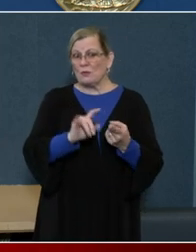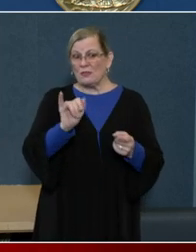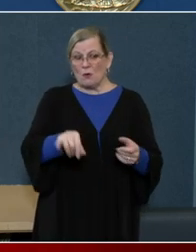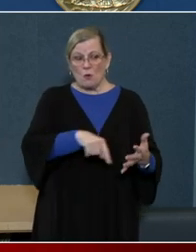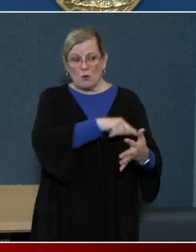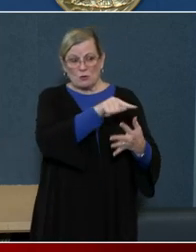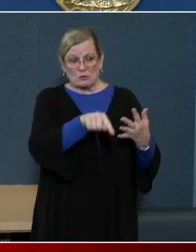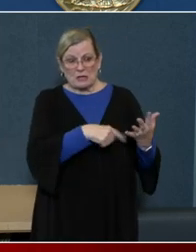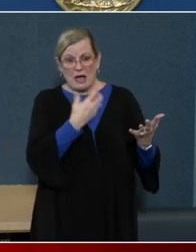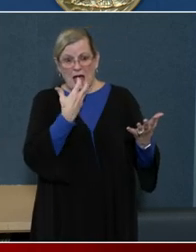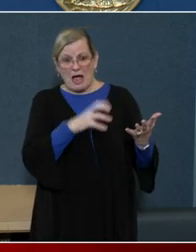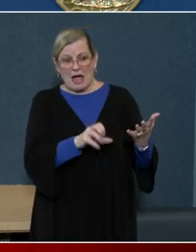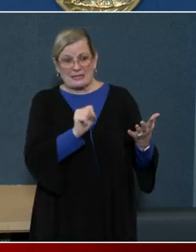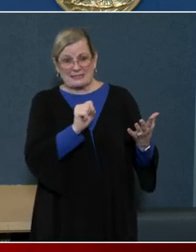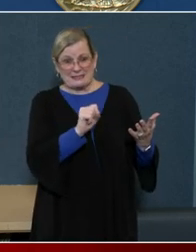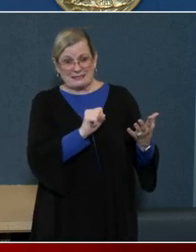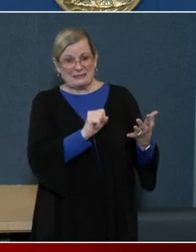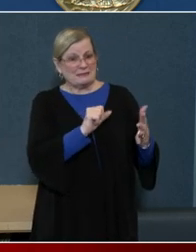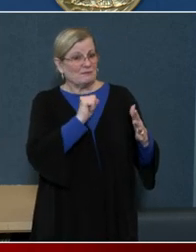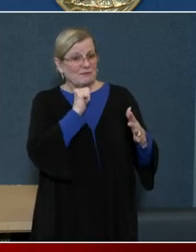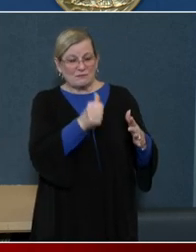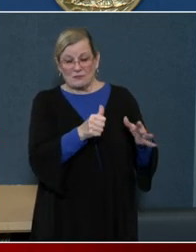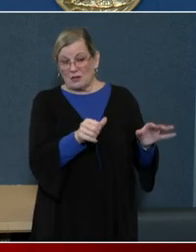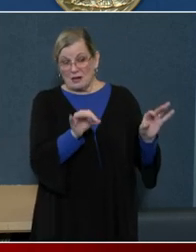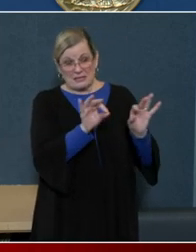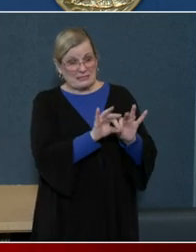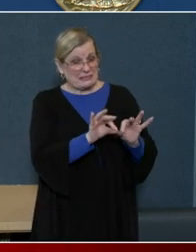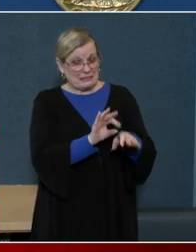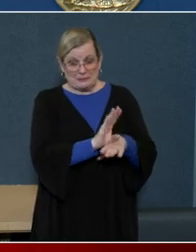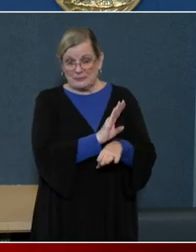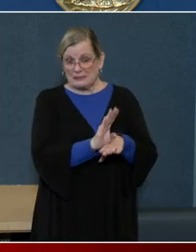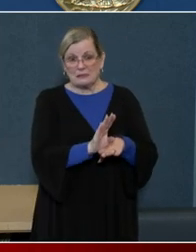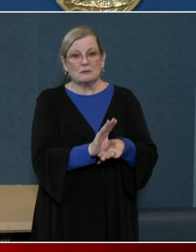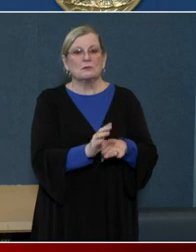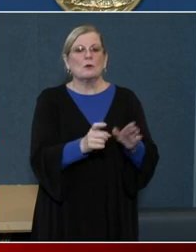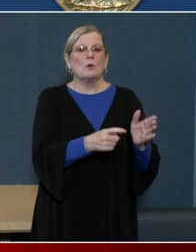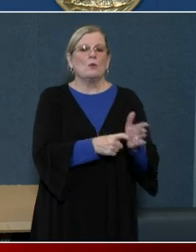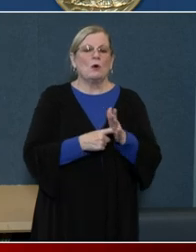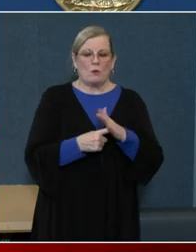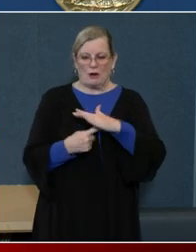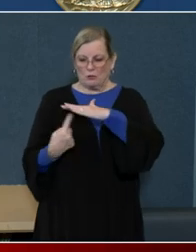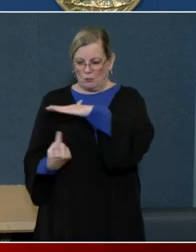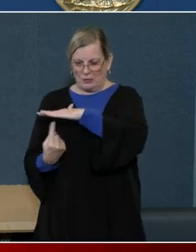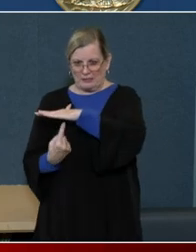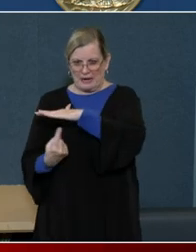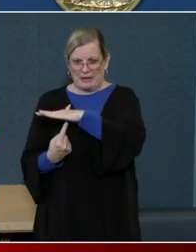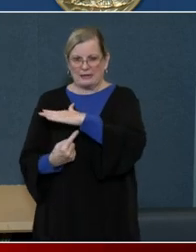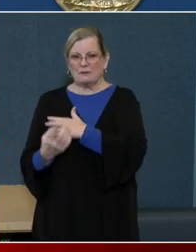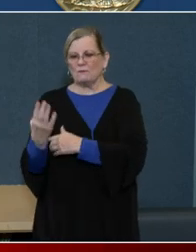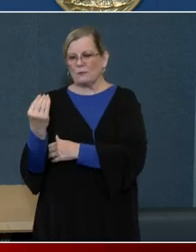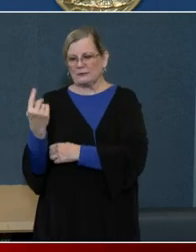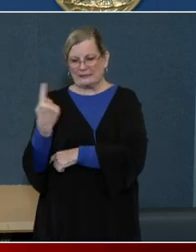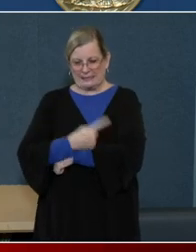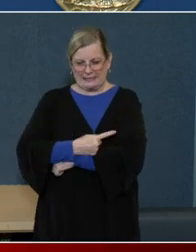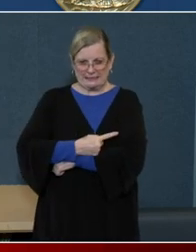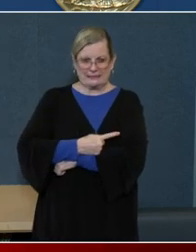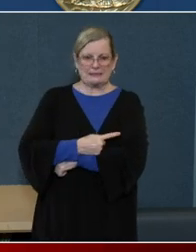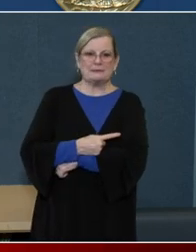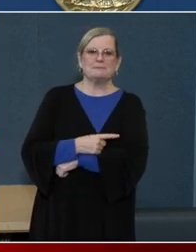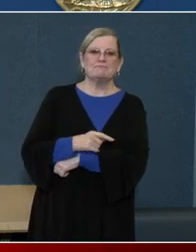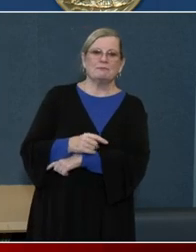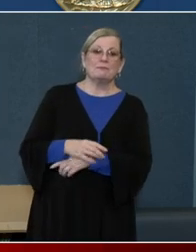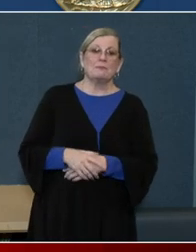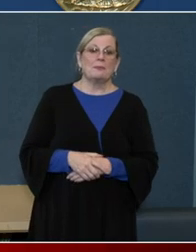non-essential business, you will need to quarantine for 14 days when you get back to DC. As of